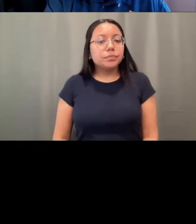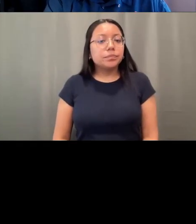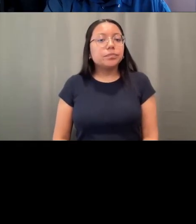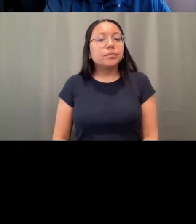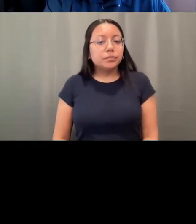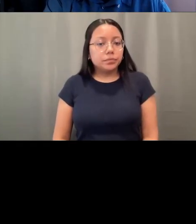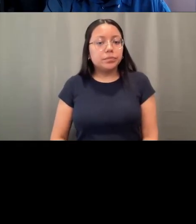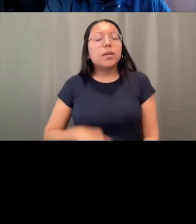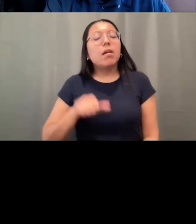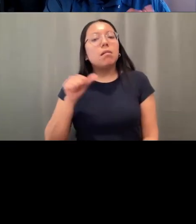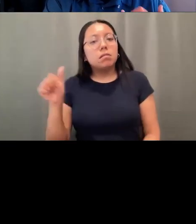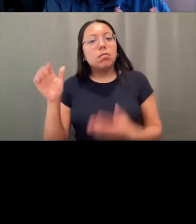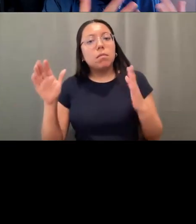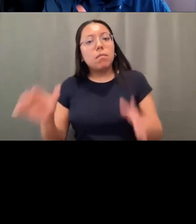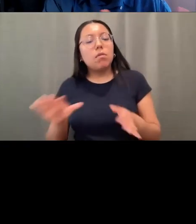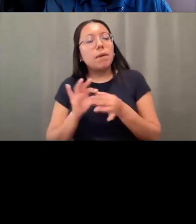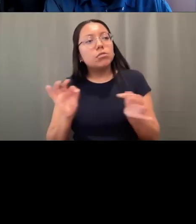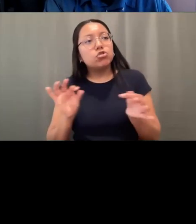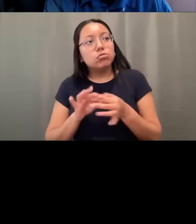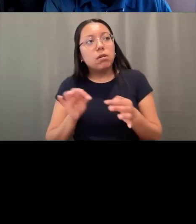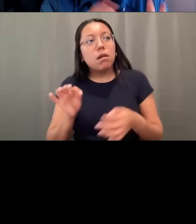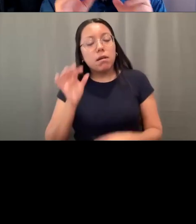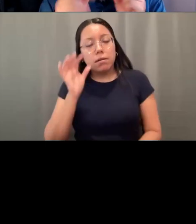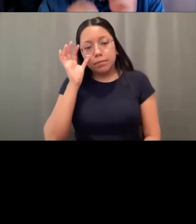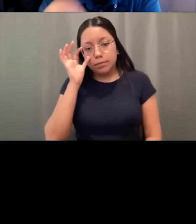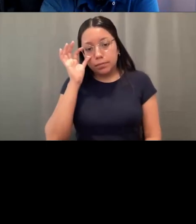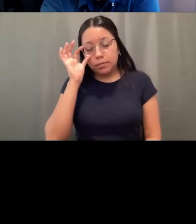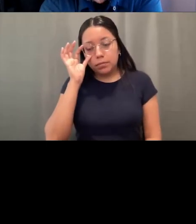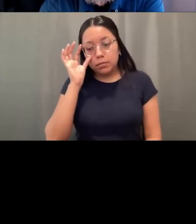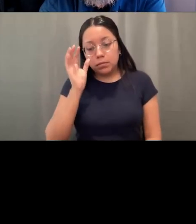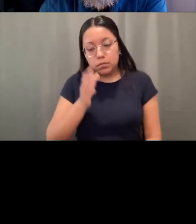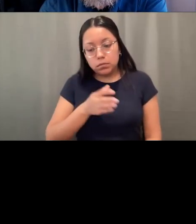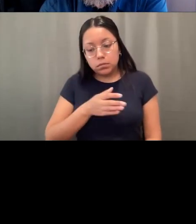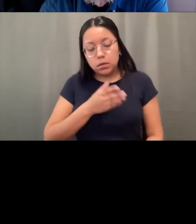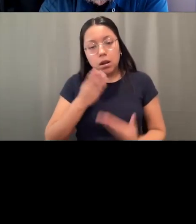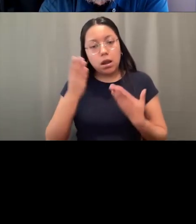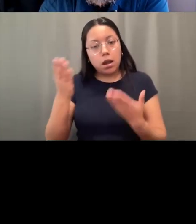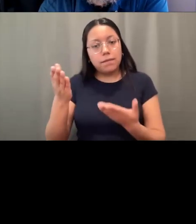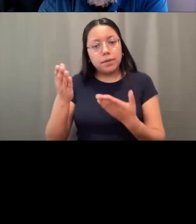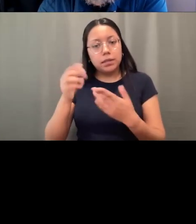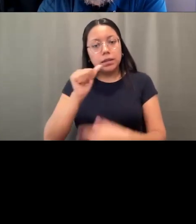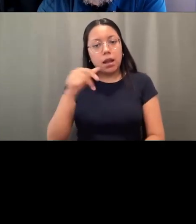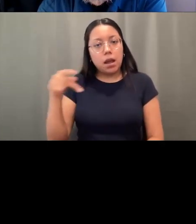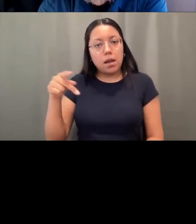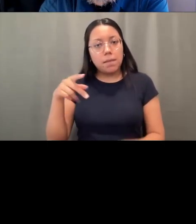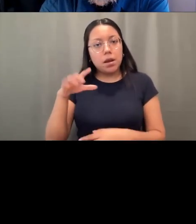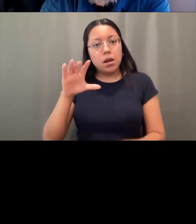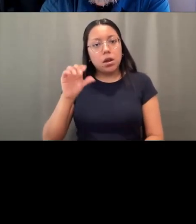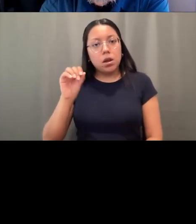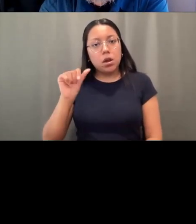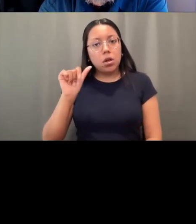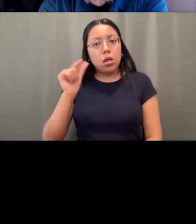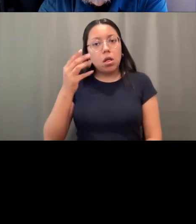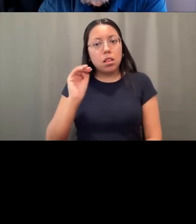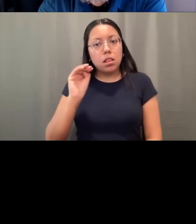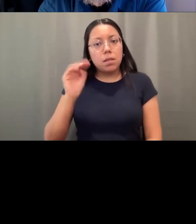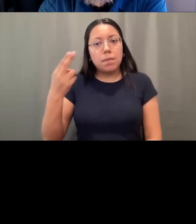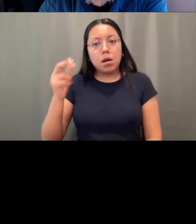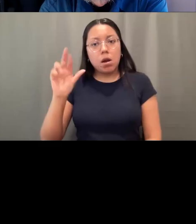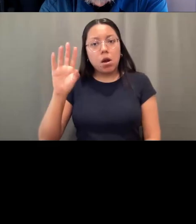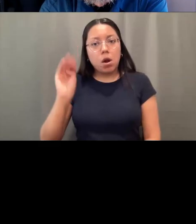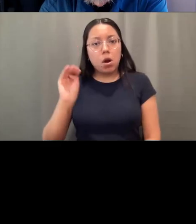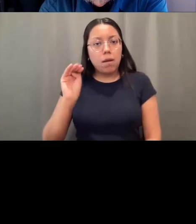So another person is saying offer the app Calm Harm, which is to provide coping skills